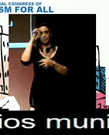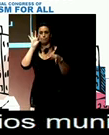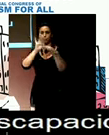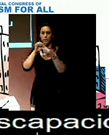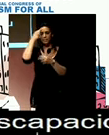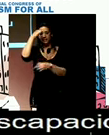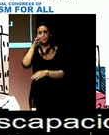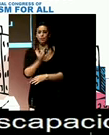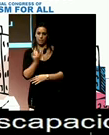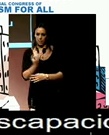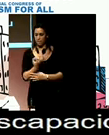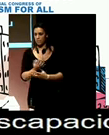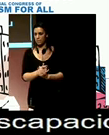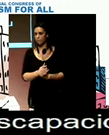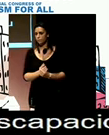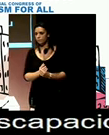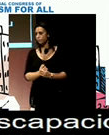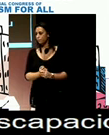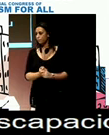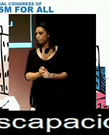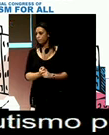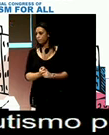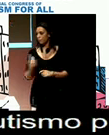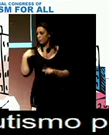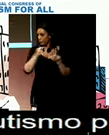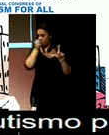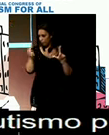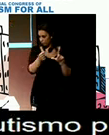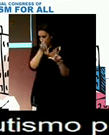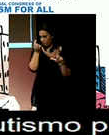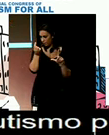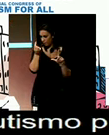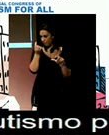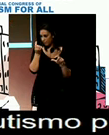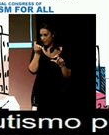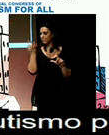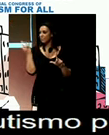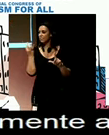can identify the place where they are going to go.